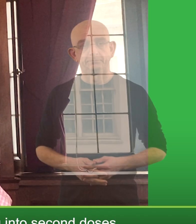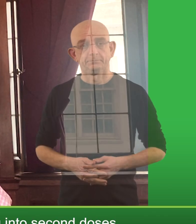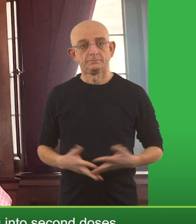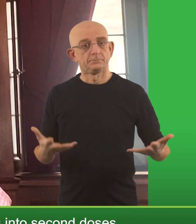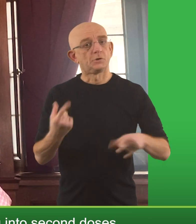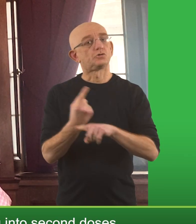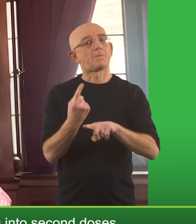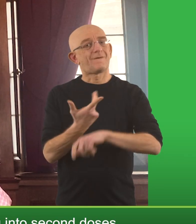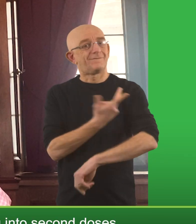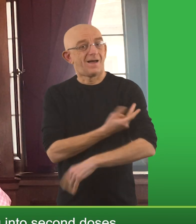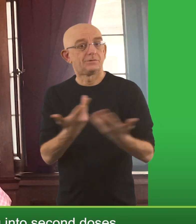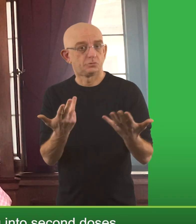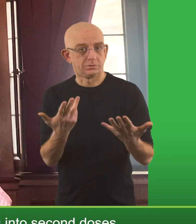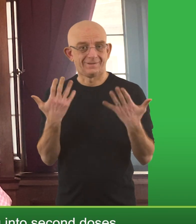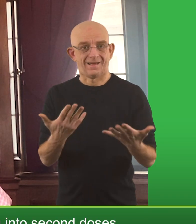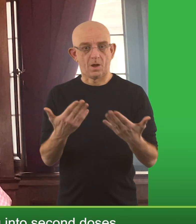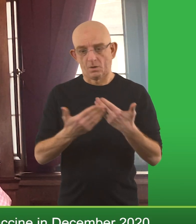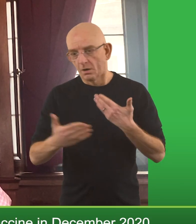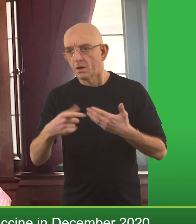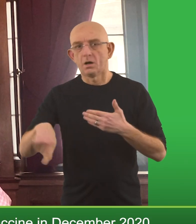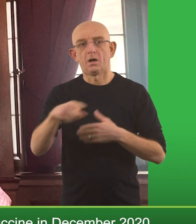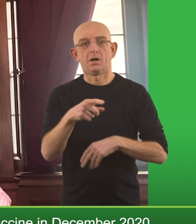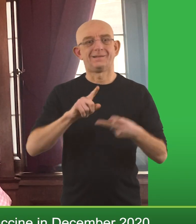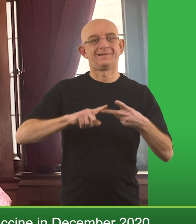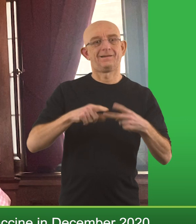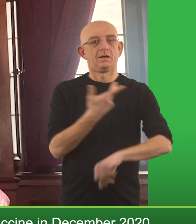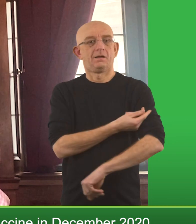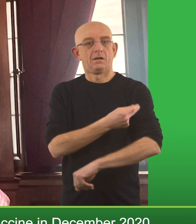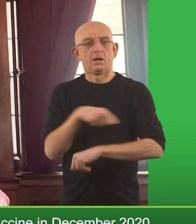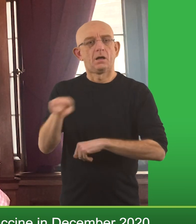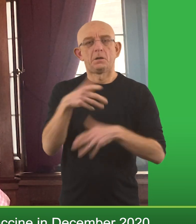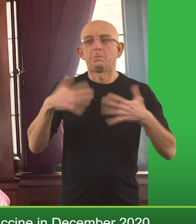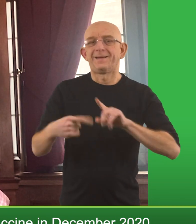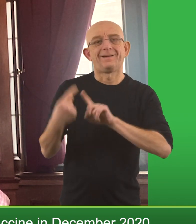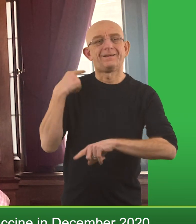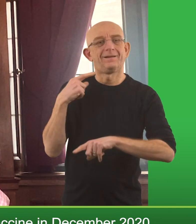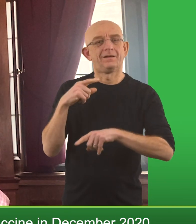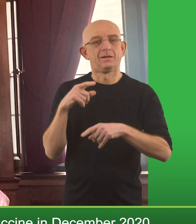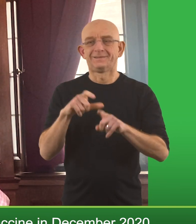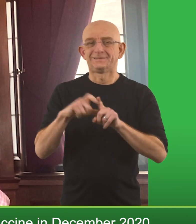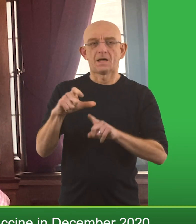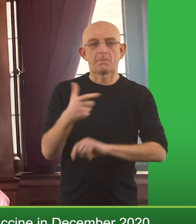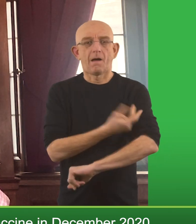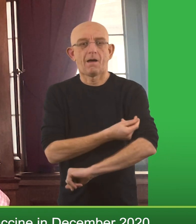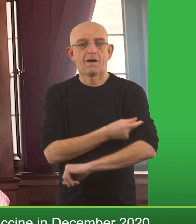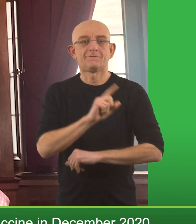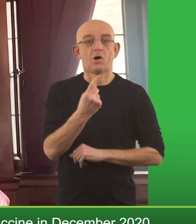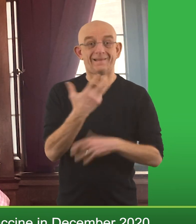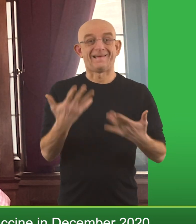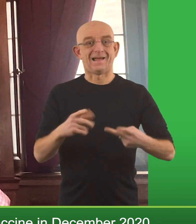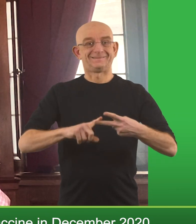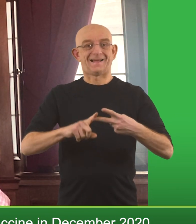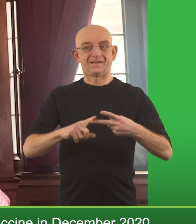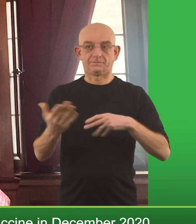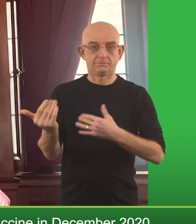So on vaccination, we're now getting into second doses. So patients who received their COVID vaccine in December 2020 are now